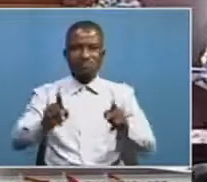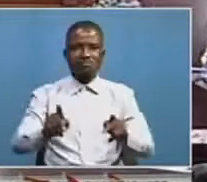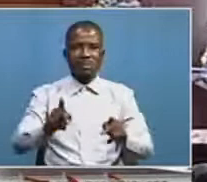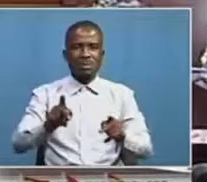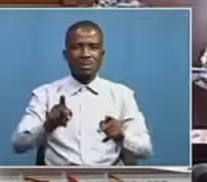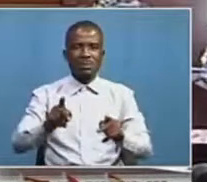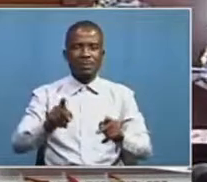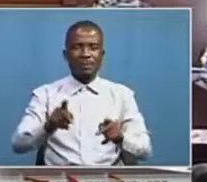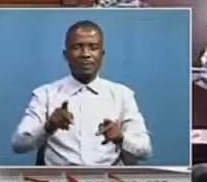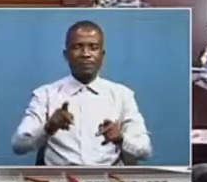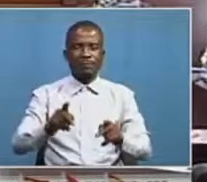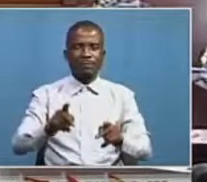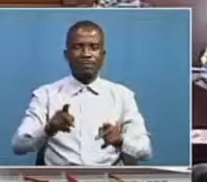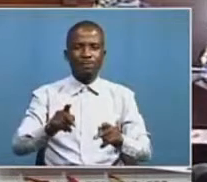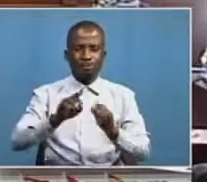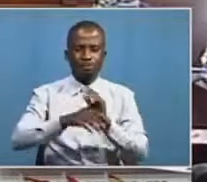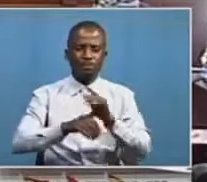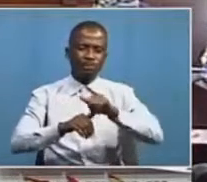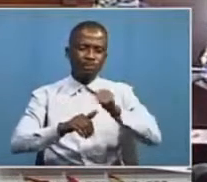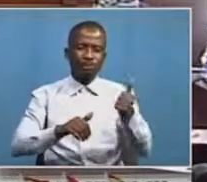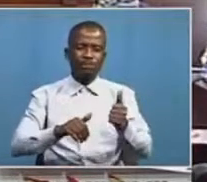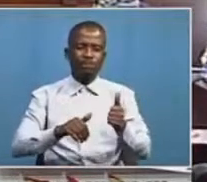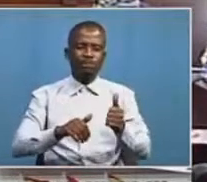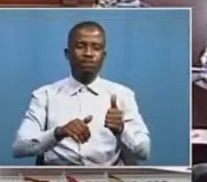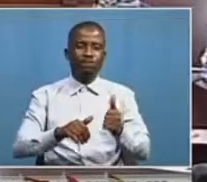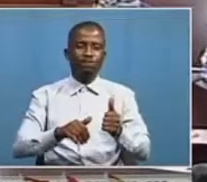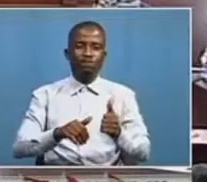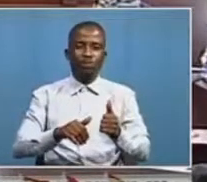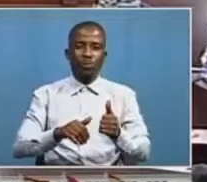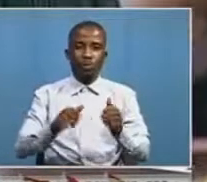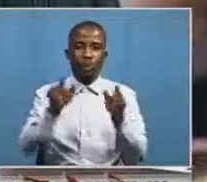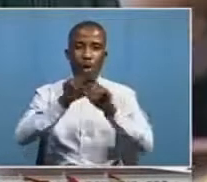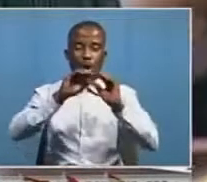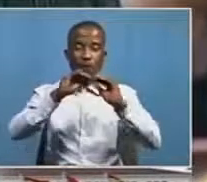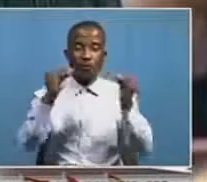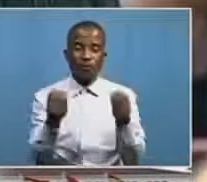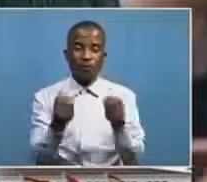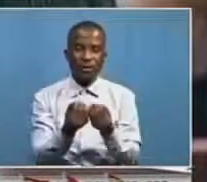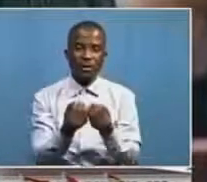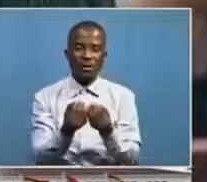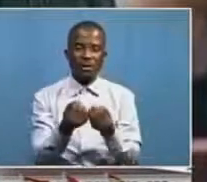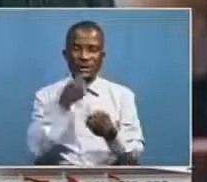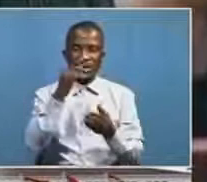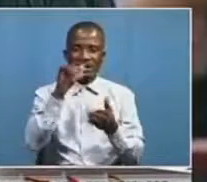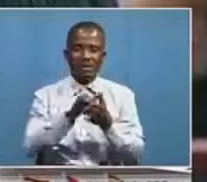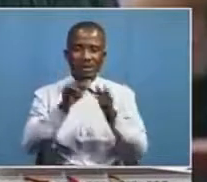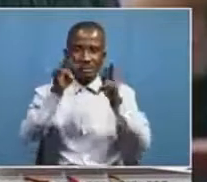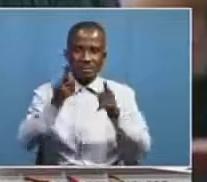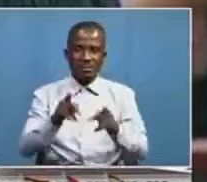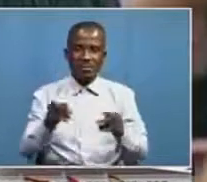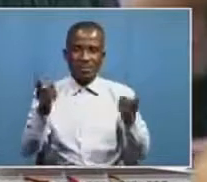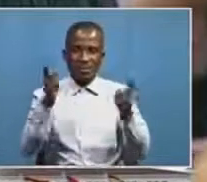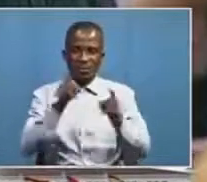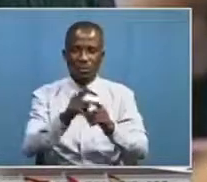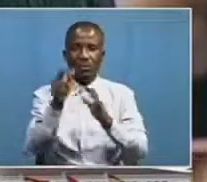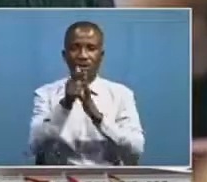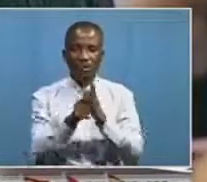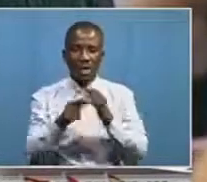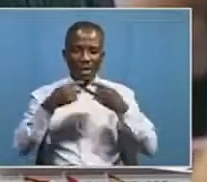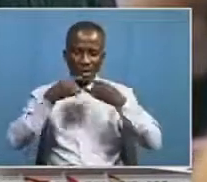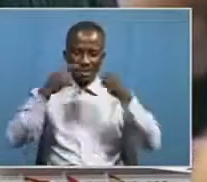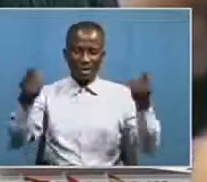Electoral Commission and under the seal of the Commission, and B, states that the person named in the instrument was